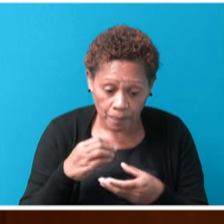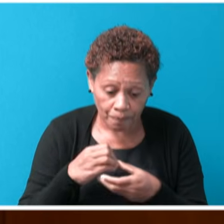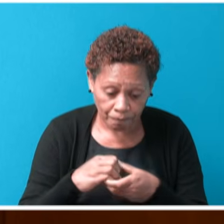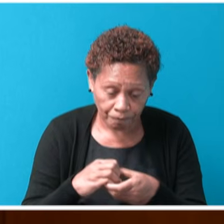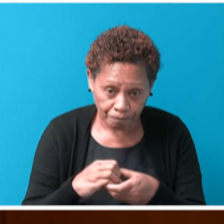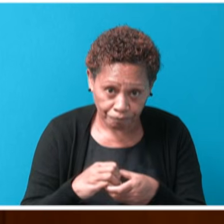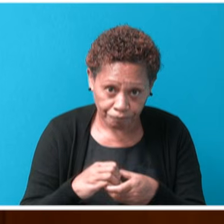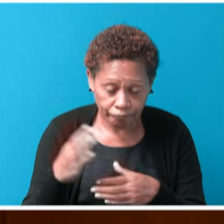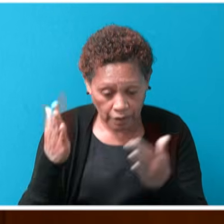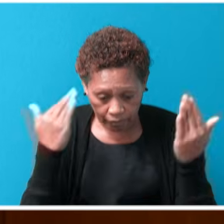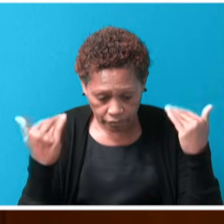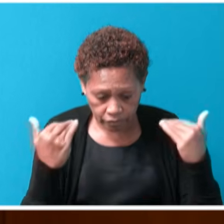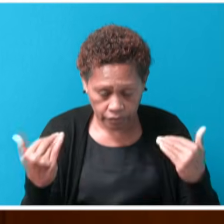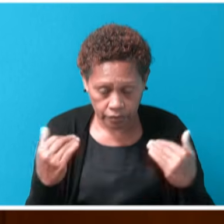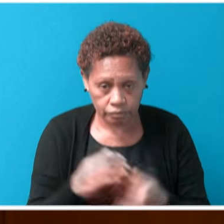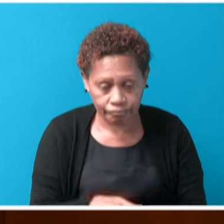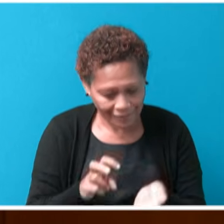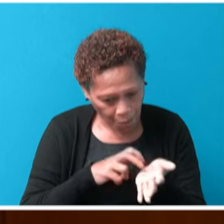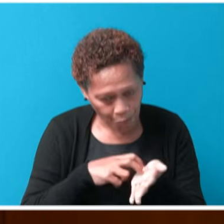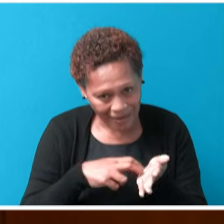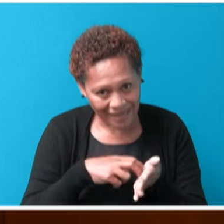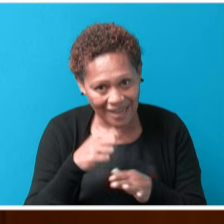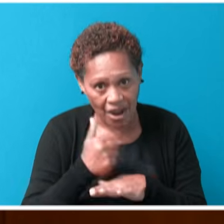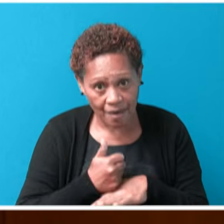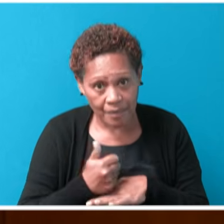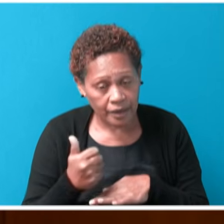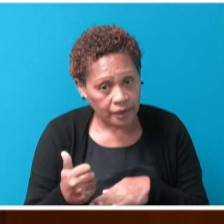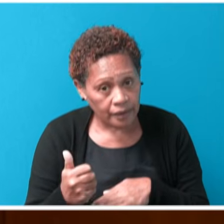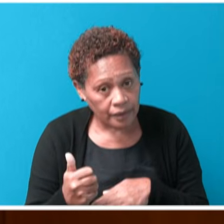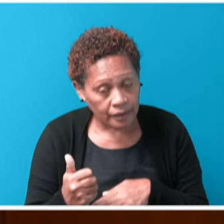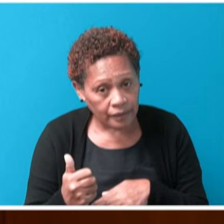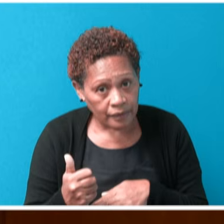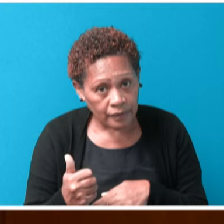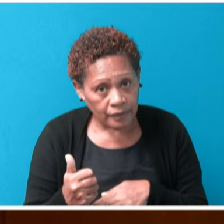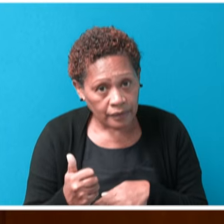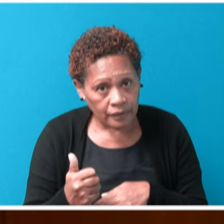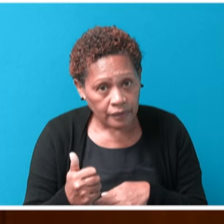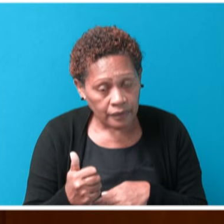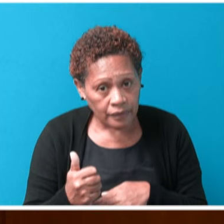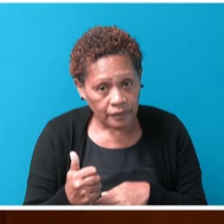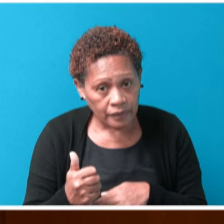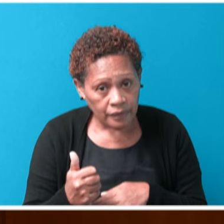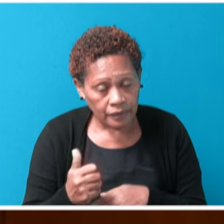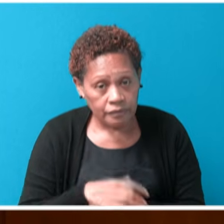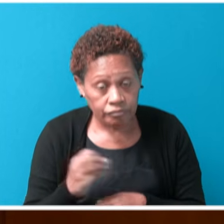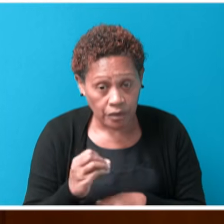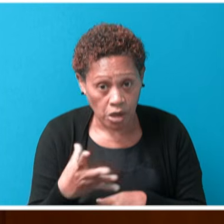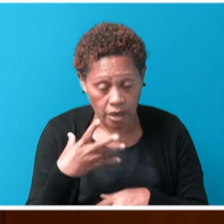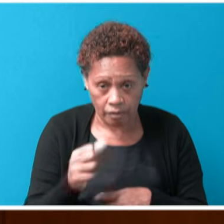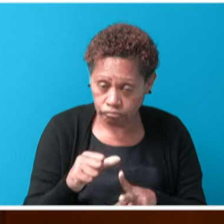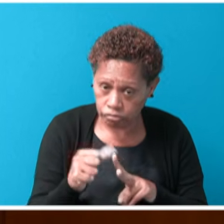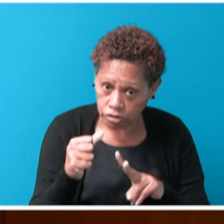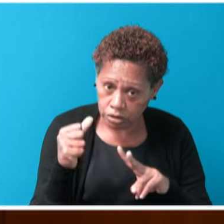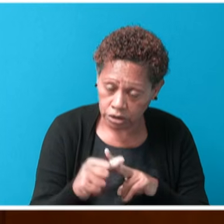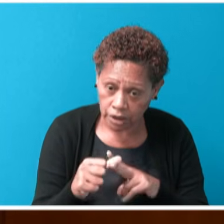sir, fragmentation weakens governance. Coordination is everything. The office also carries a unifying